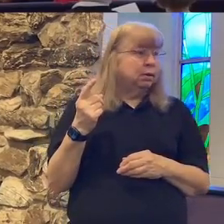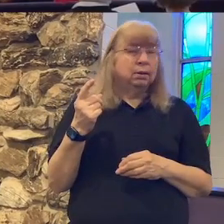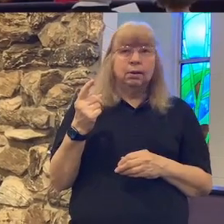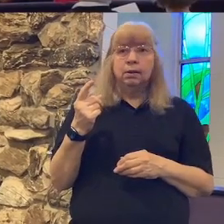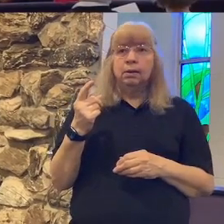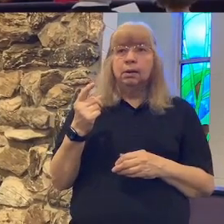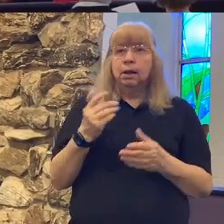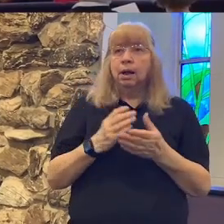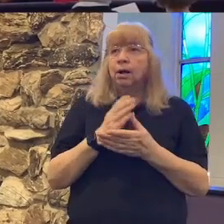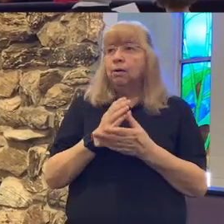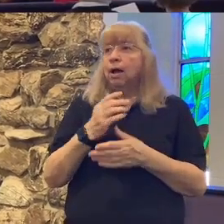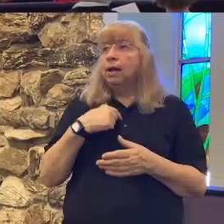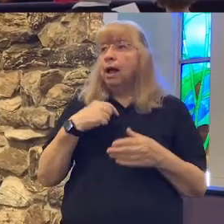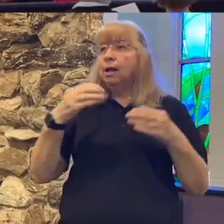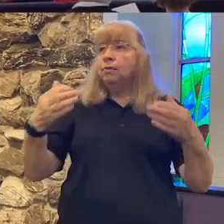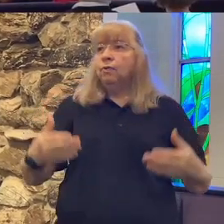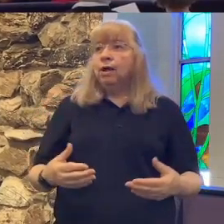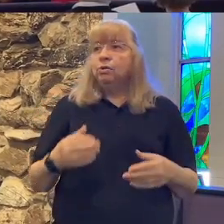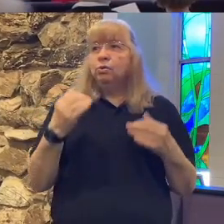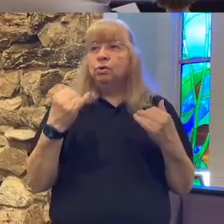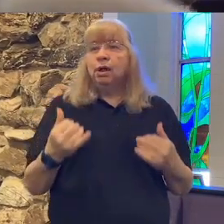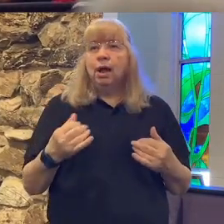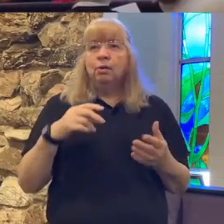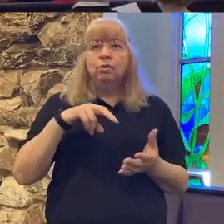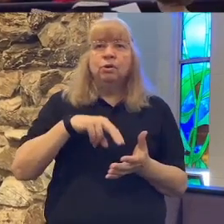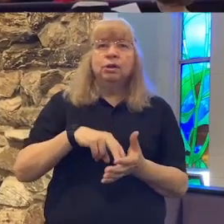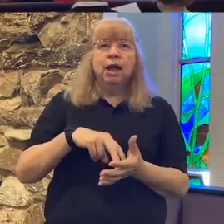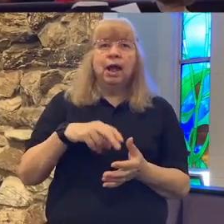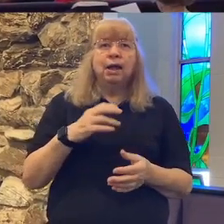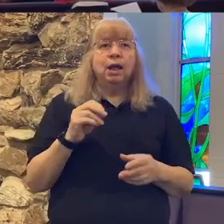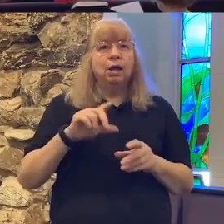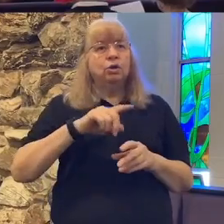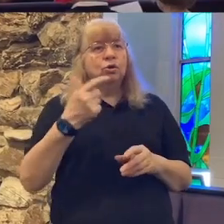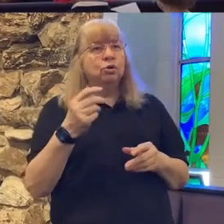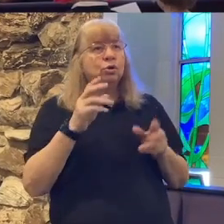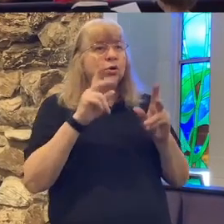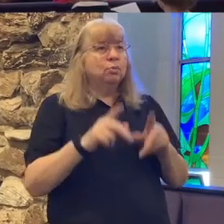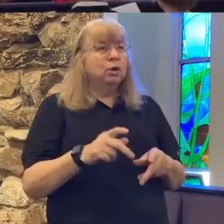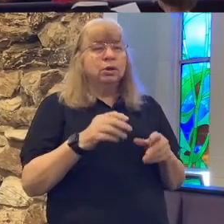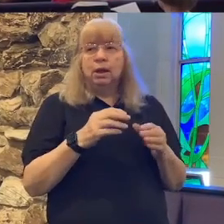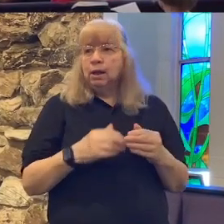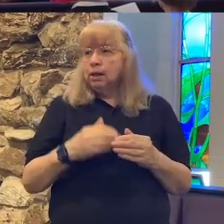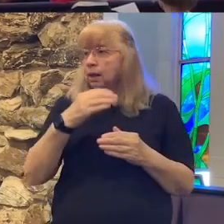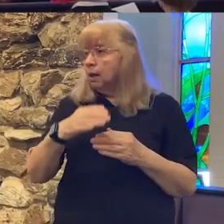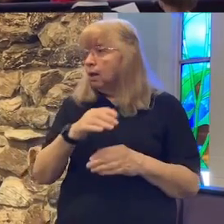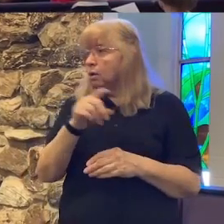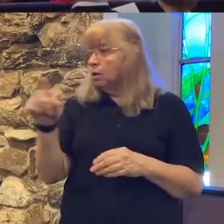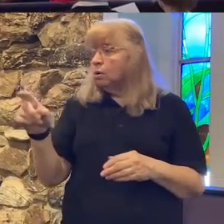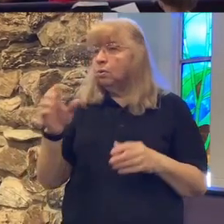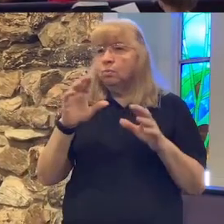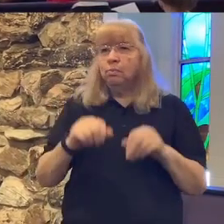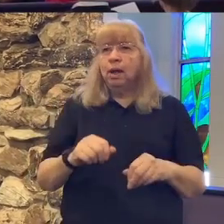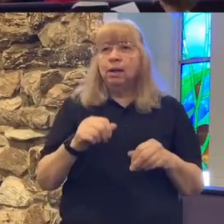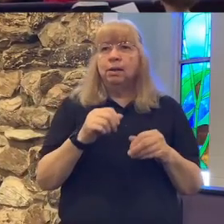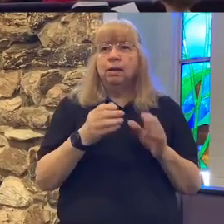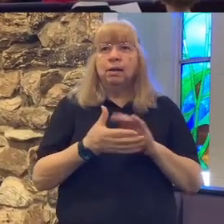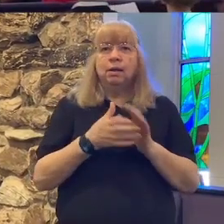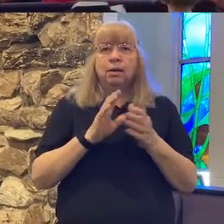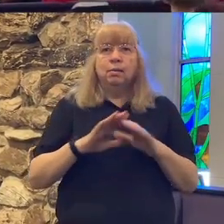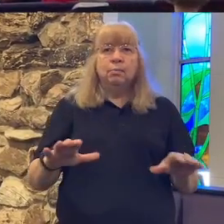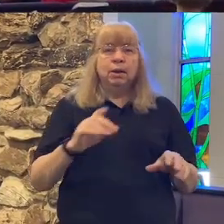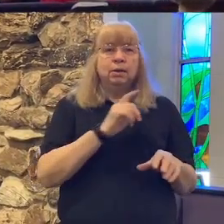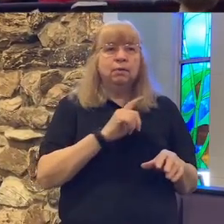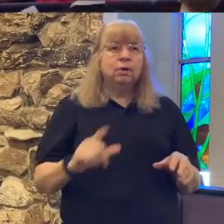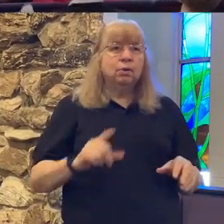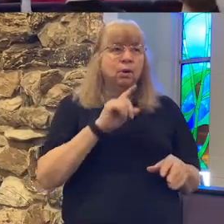All right, I invite you now to stand and turn to the person next to you and say, may the peace of the Lord be with you.